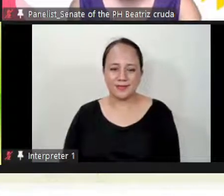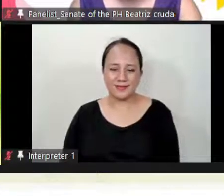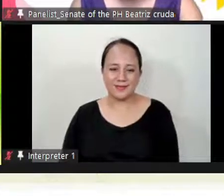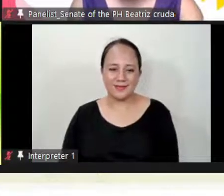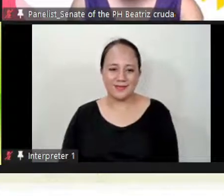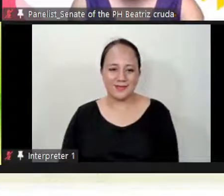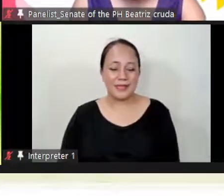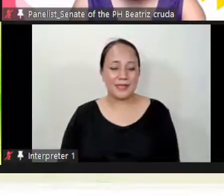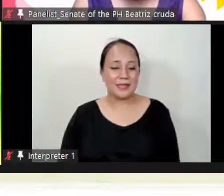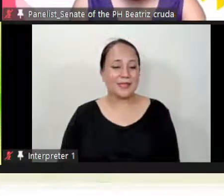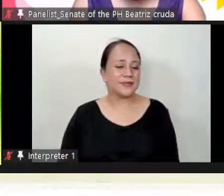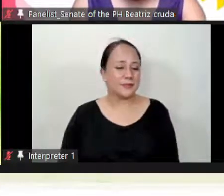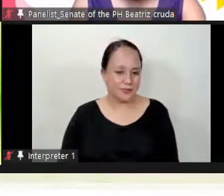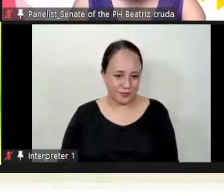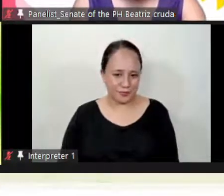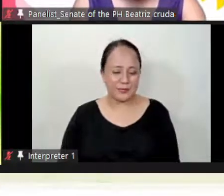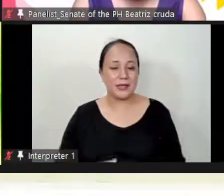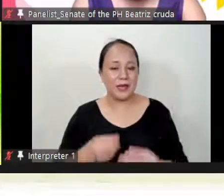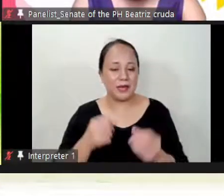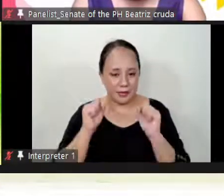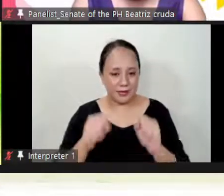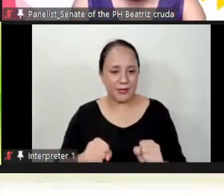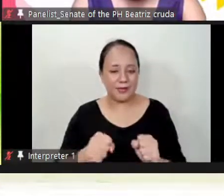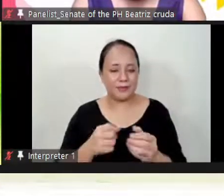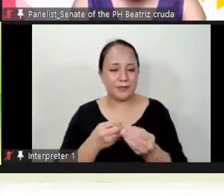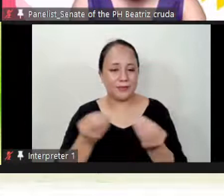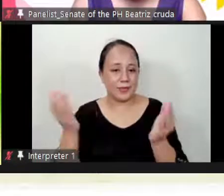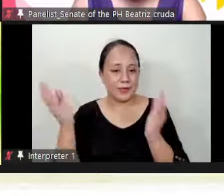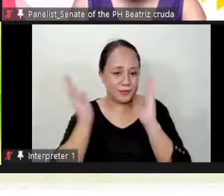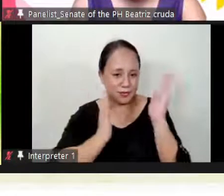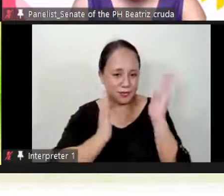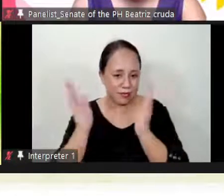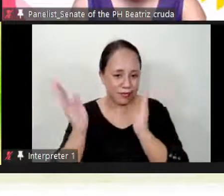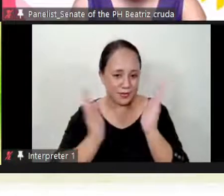give the services and um,